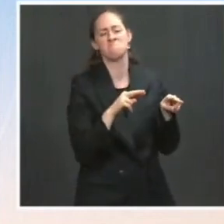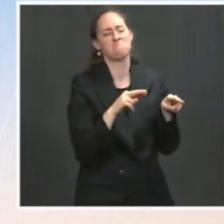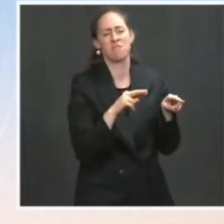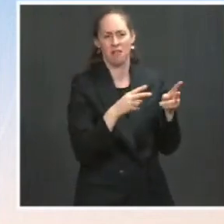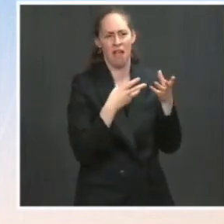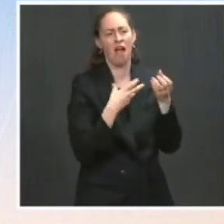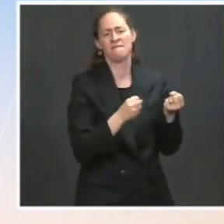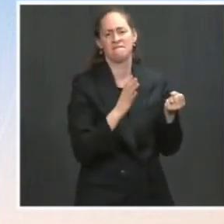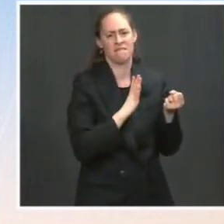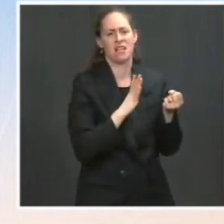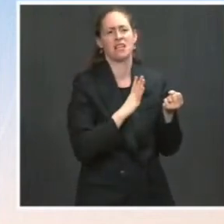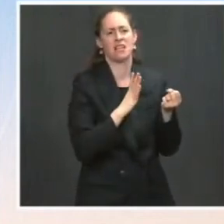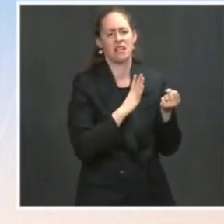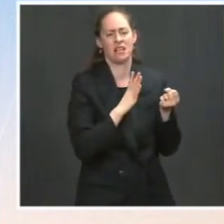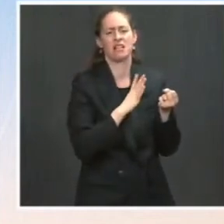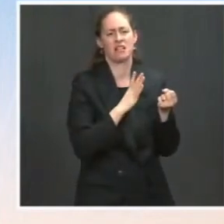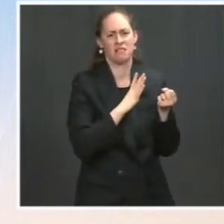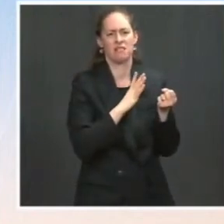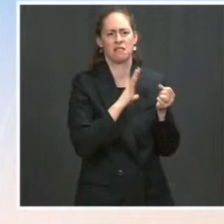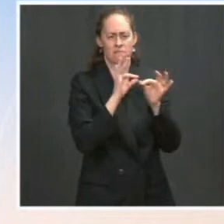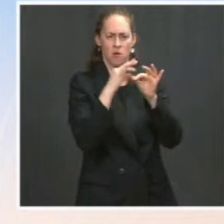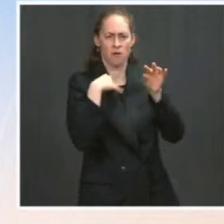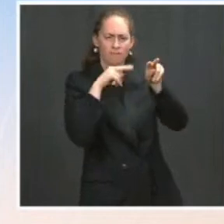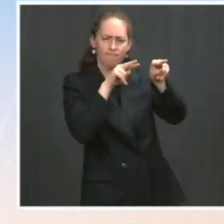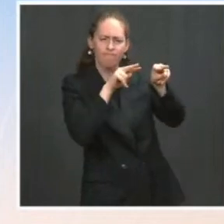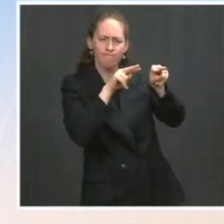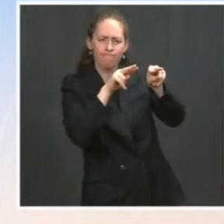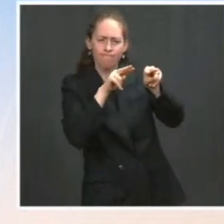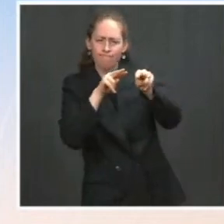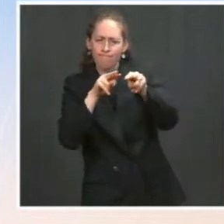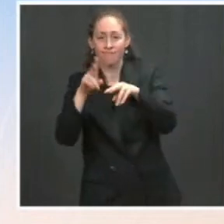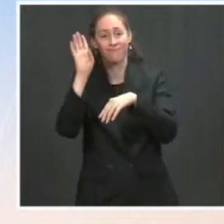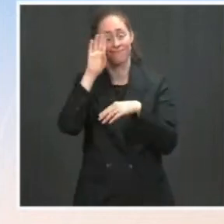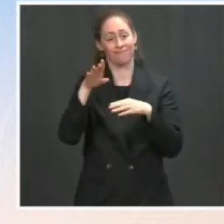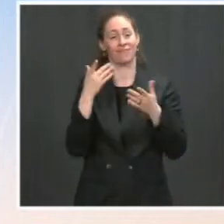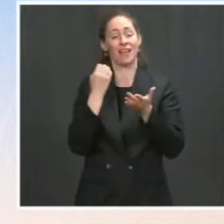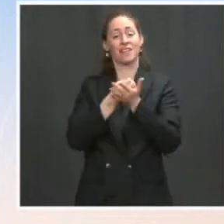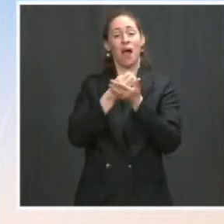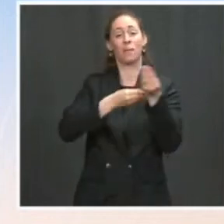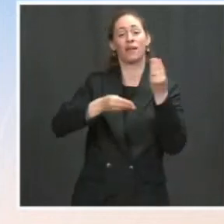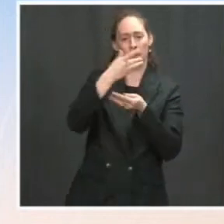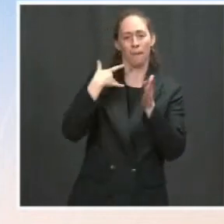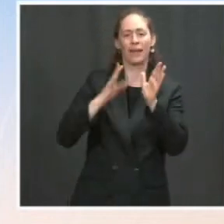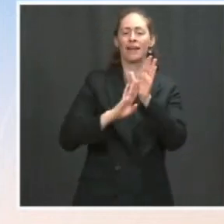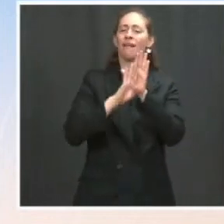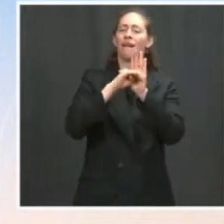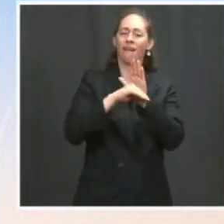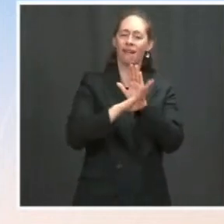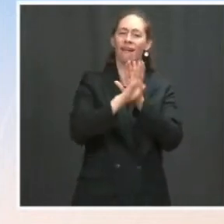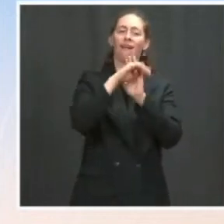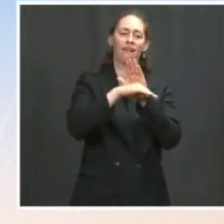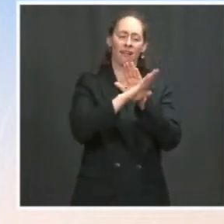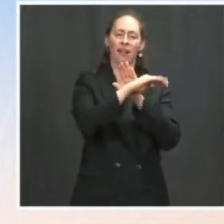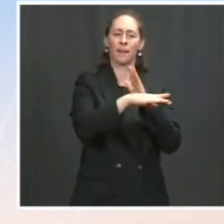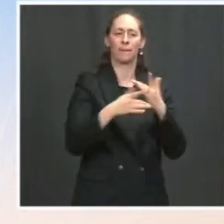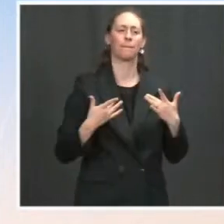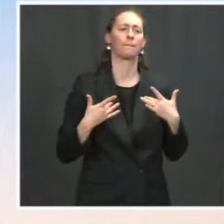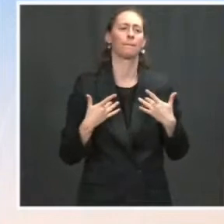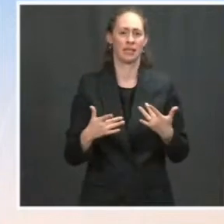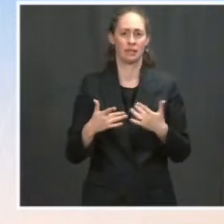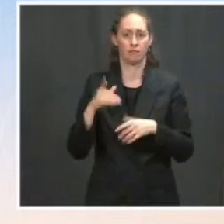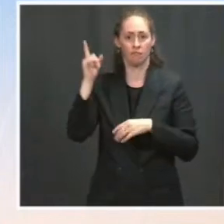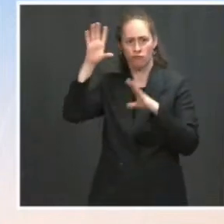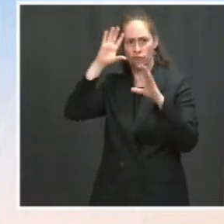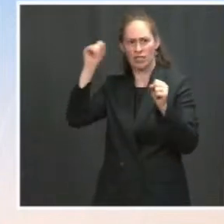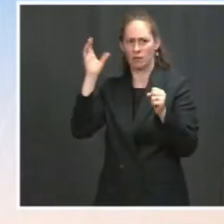we continue to assess the state of our economy. I will say that, and the President will talk about this shortly, I should say,